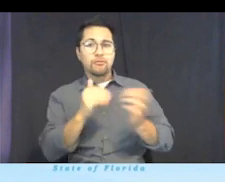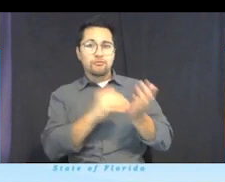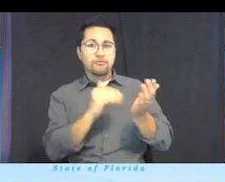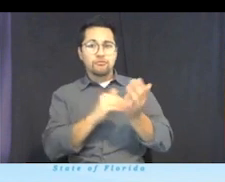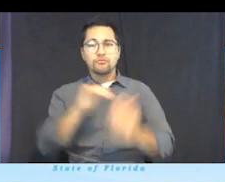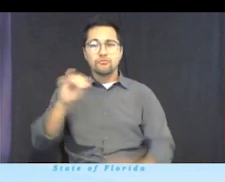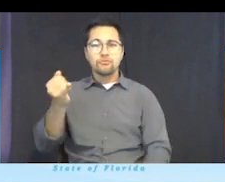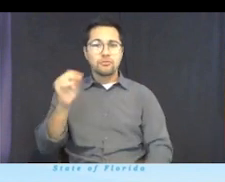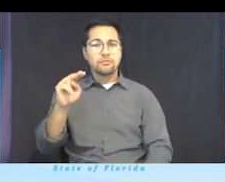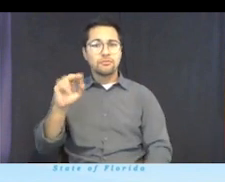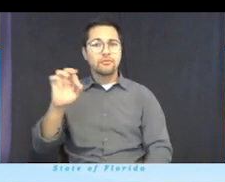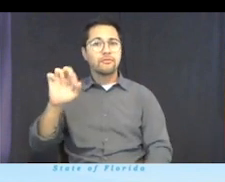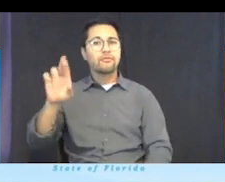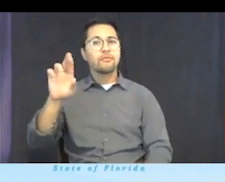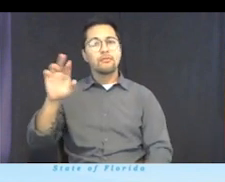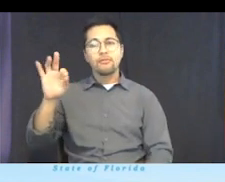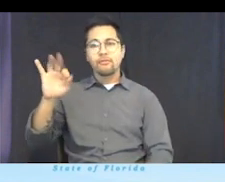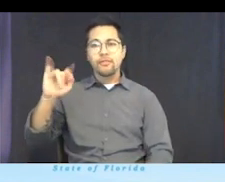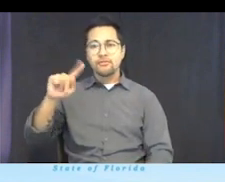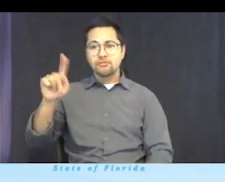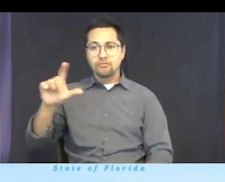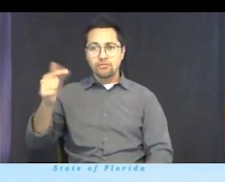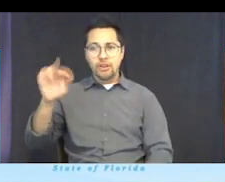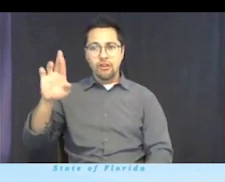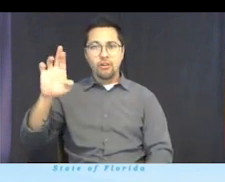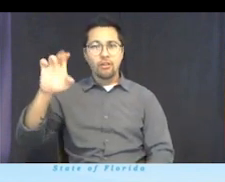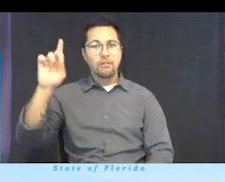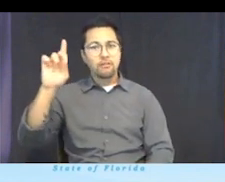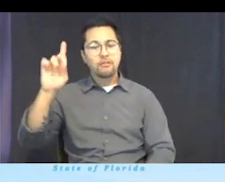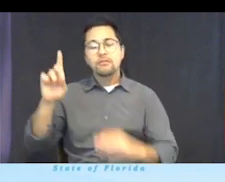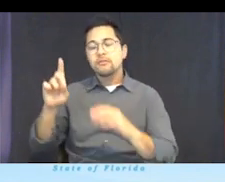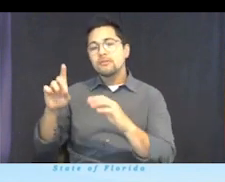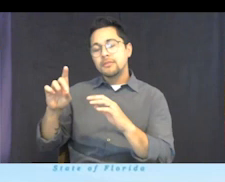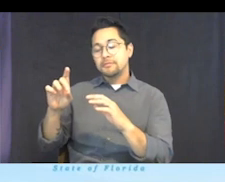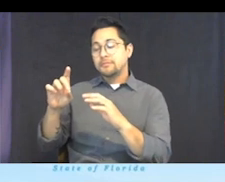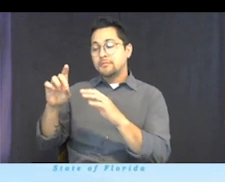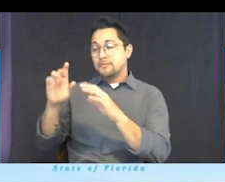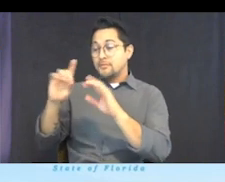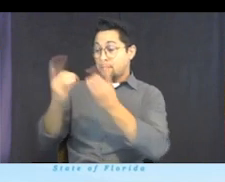Fitzgerald from the Children's Behavioral Health Department of Children